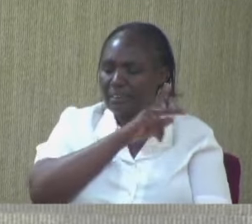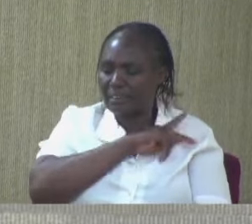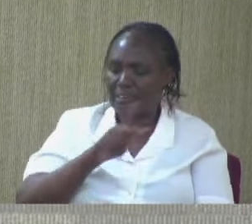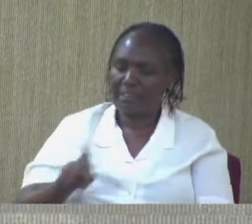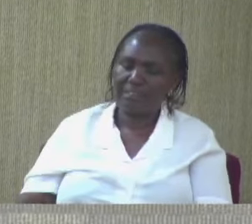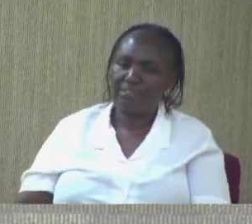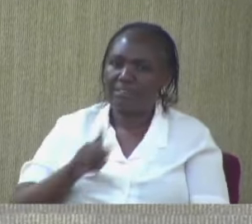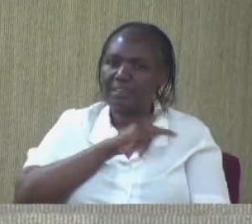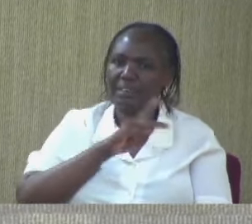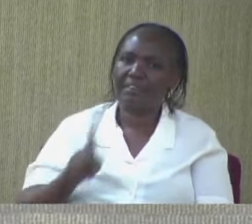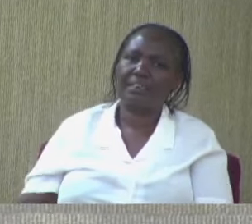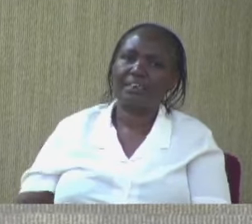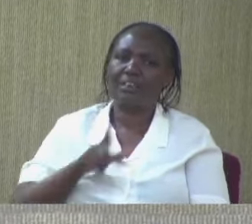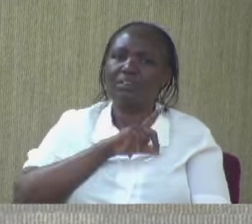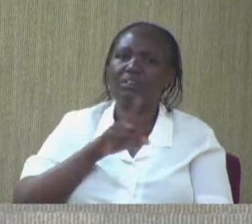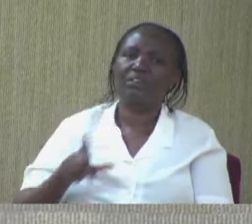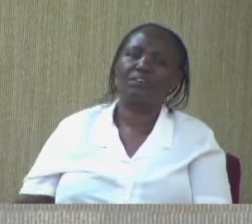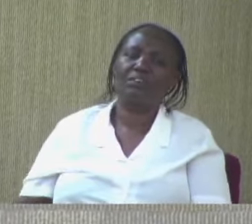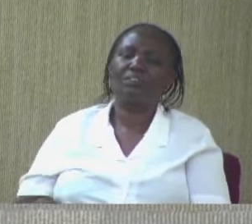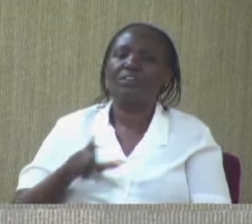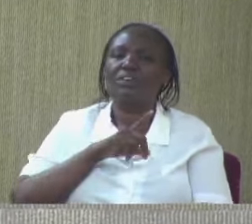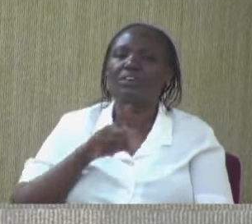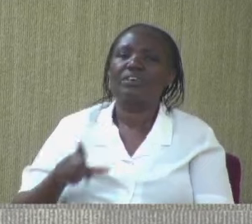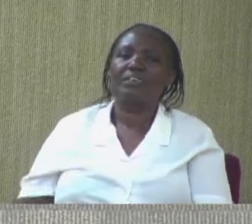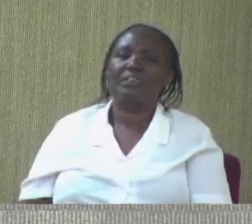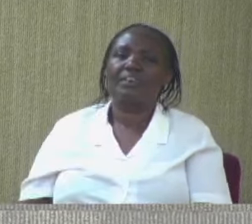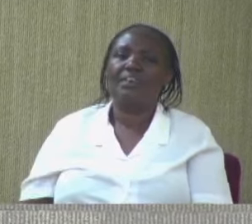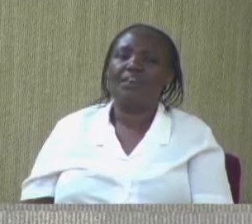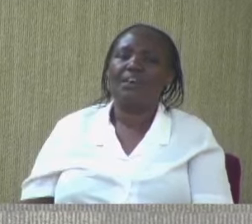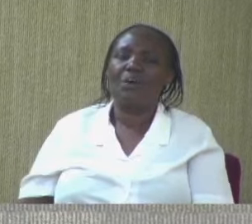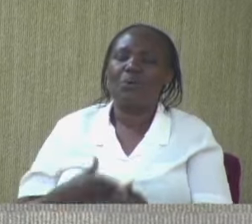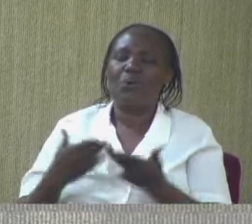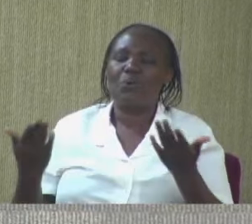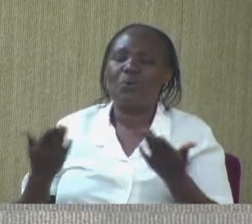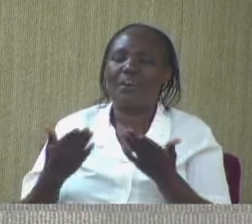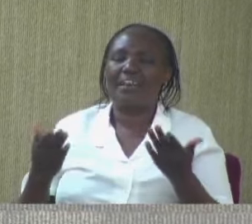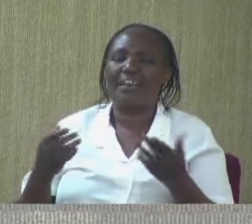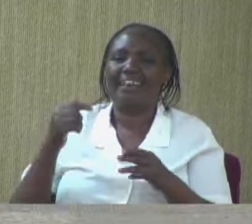in the Bible does it say Jesus changed clothes?"